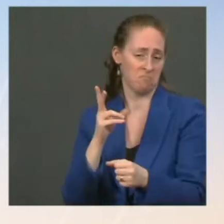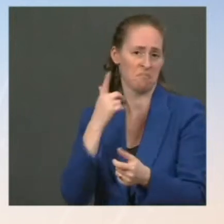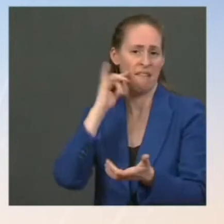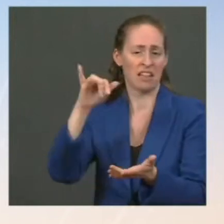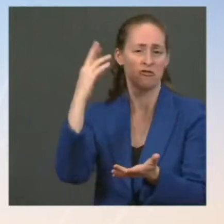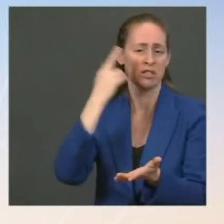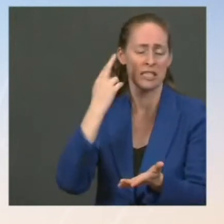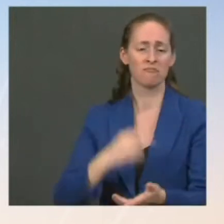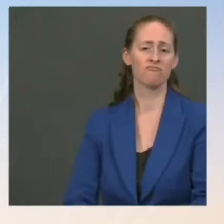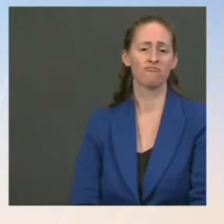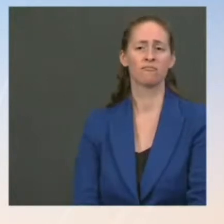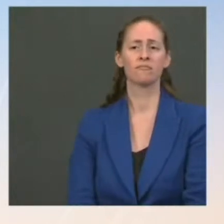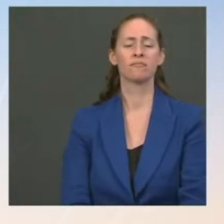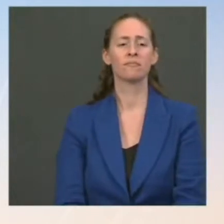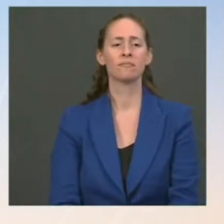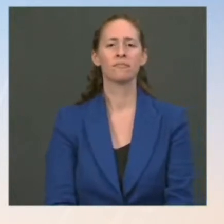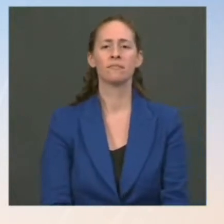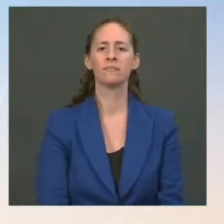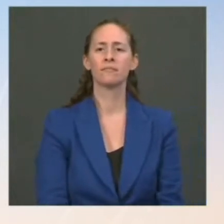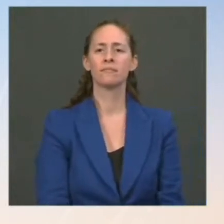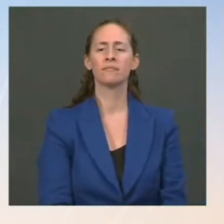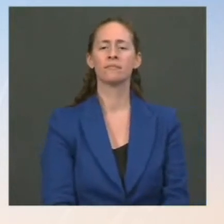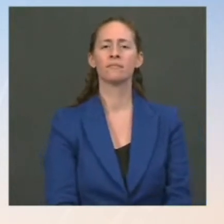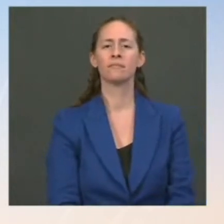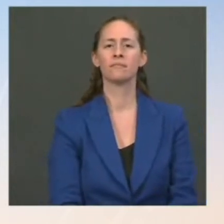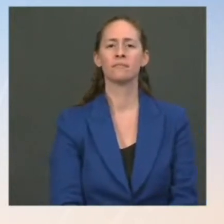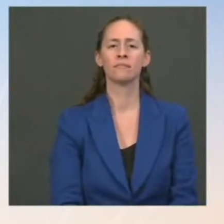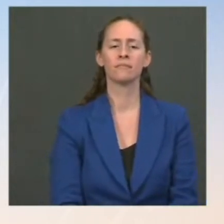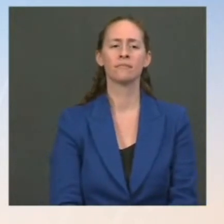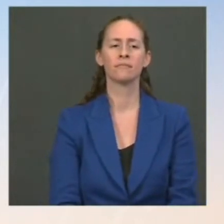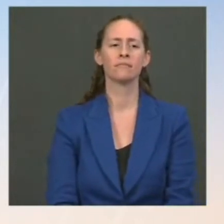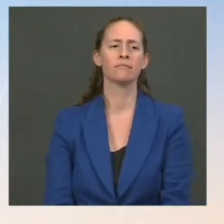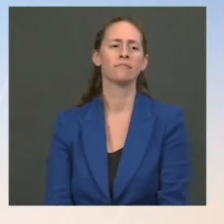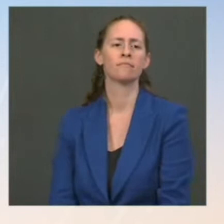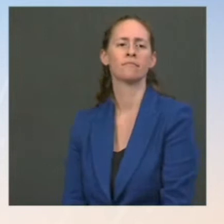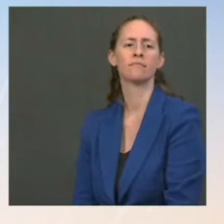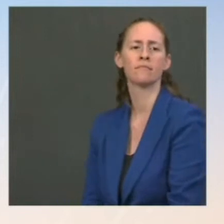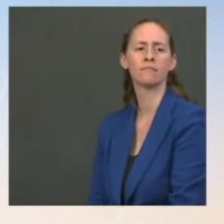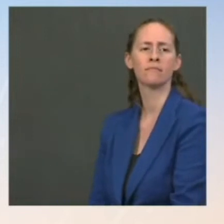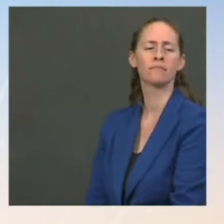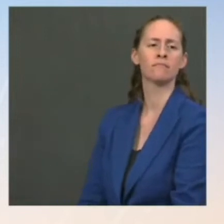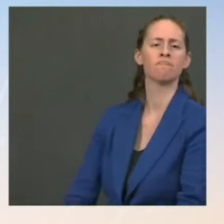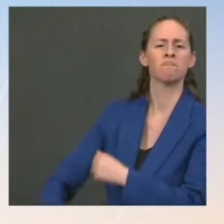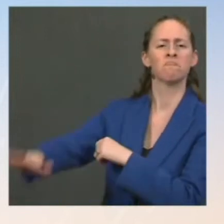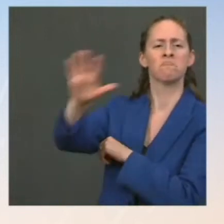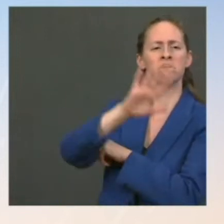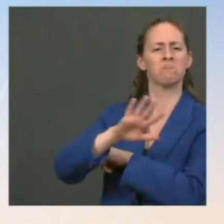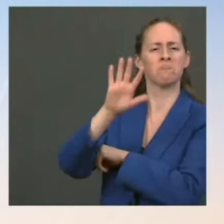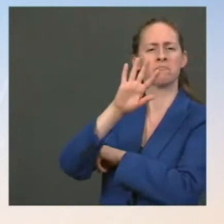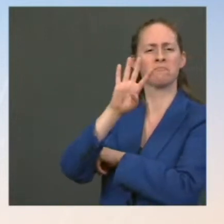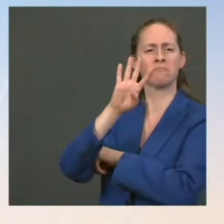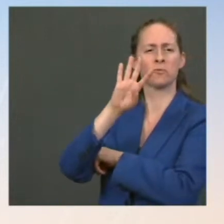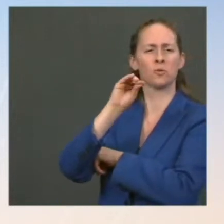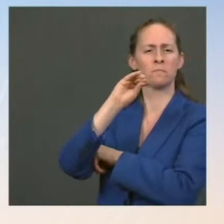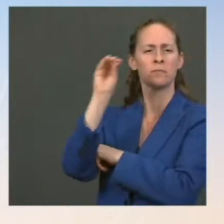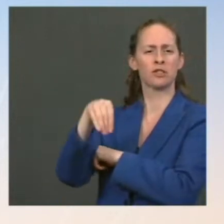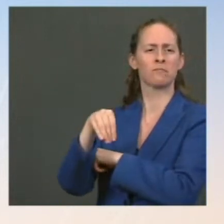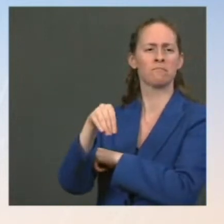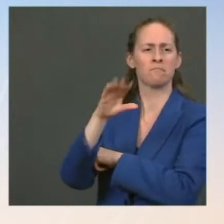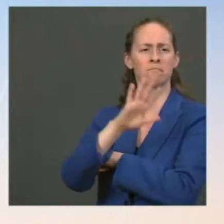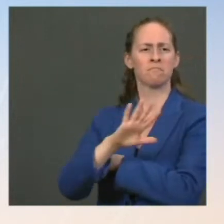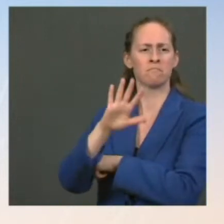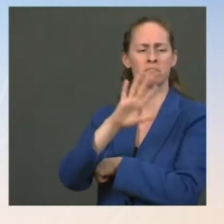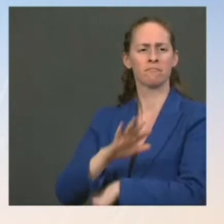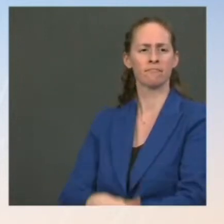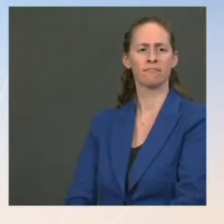And then just on one other topic. There's a group of about 40 Americans who are still alive from the Iranian